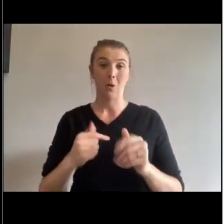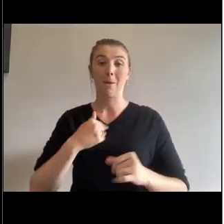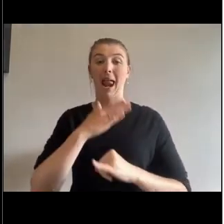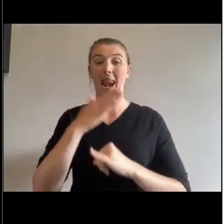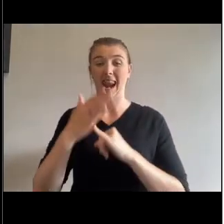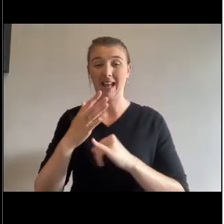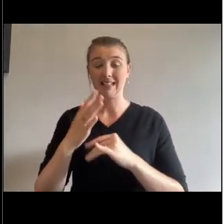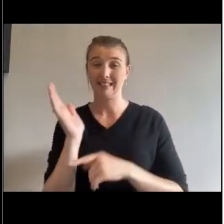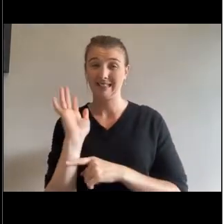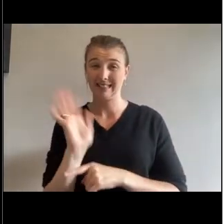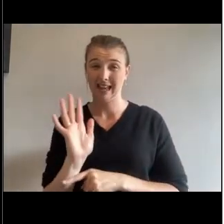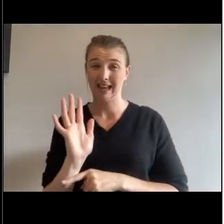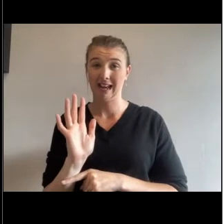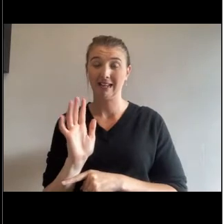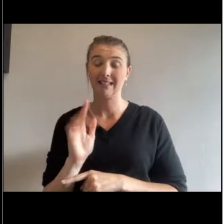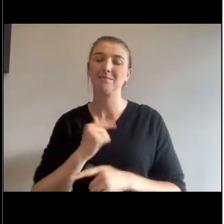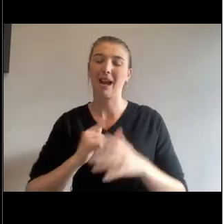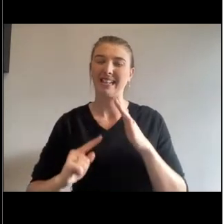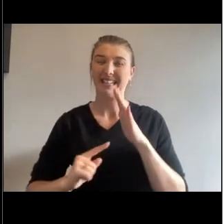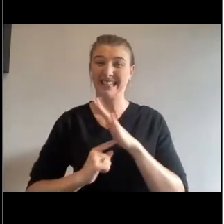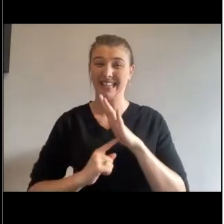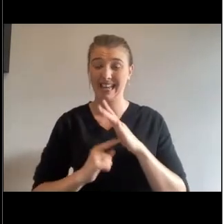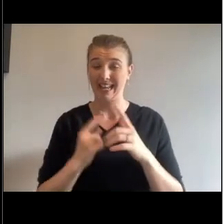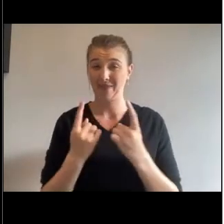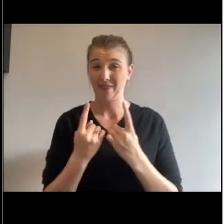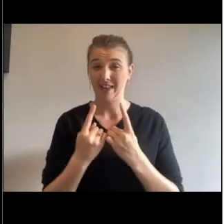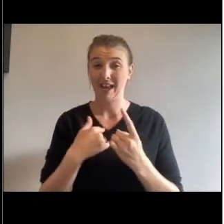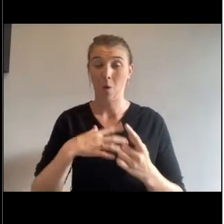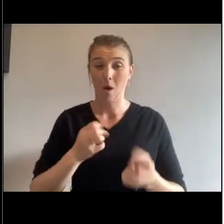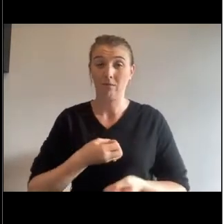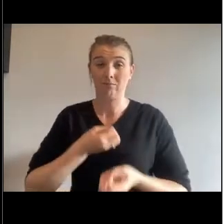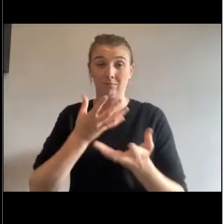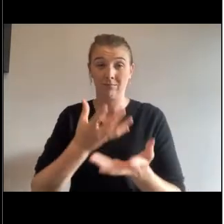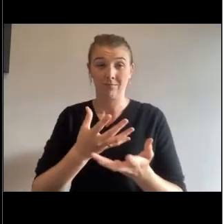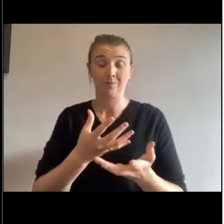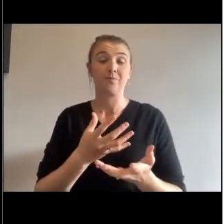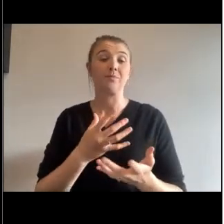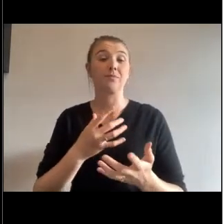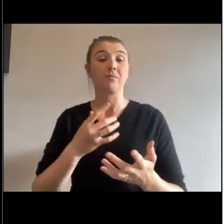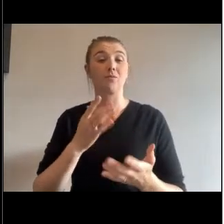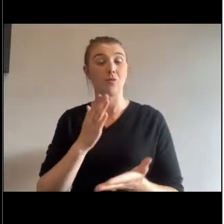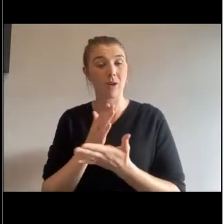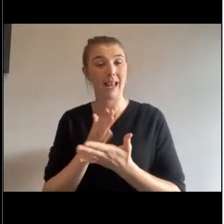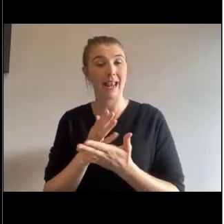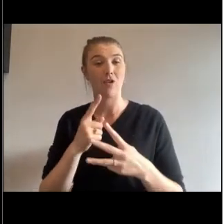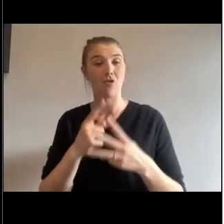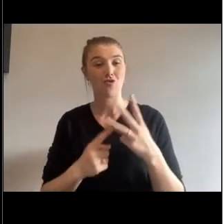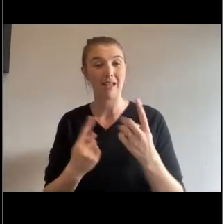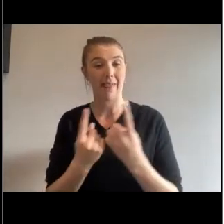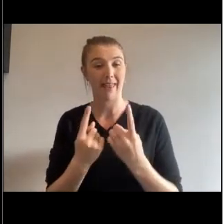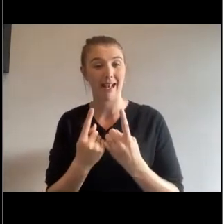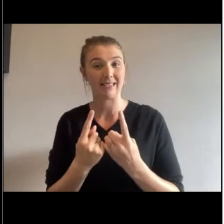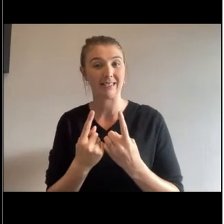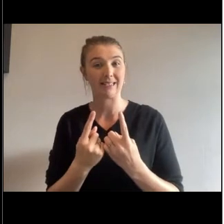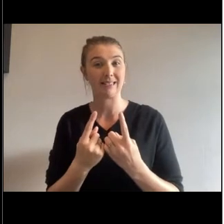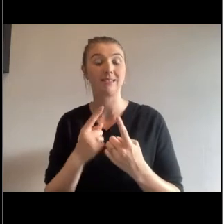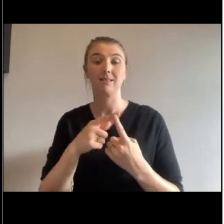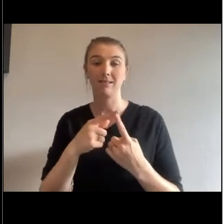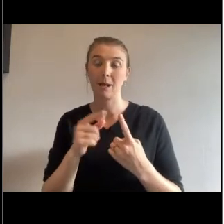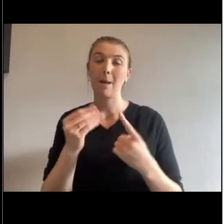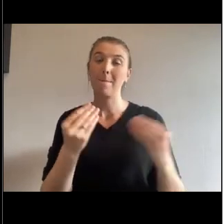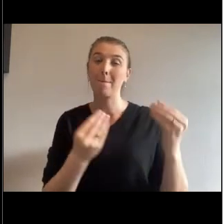the key thing I would like to explain to you is really 3 things here. Get a mentor.